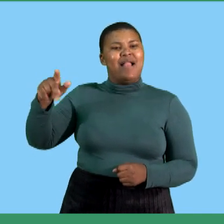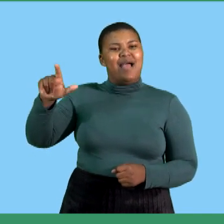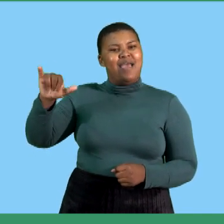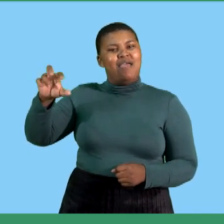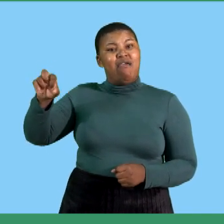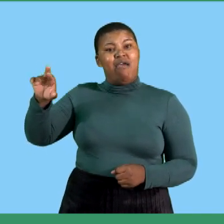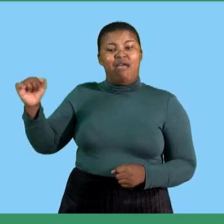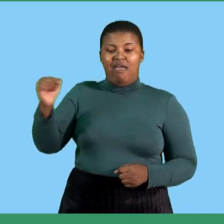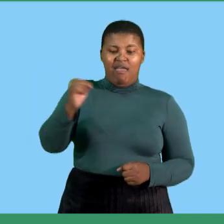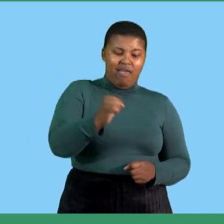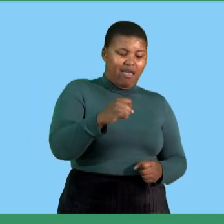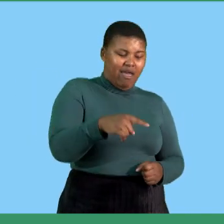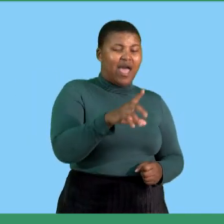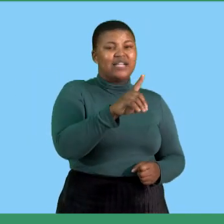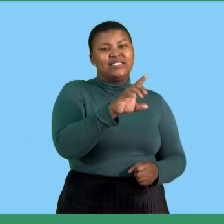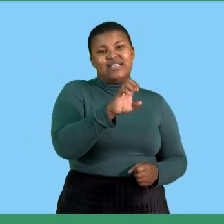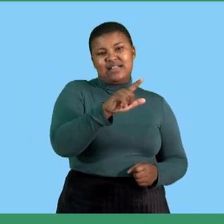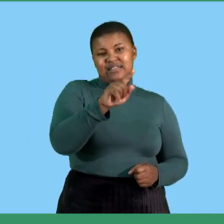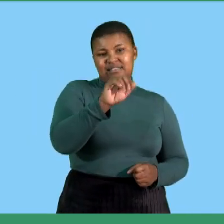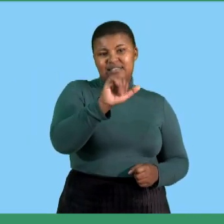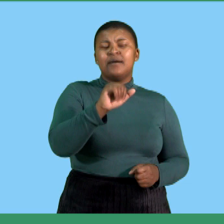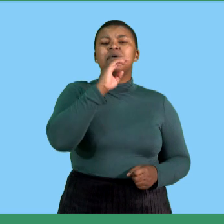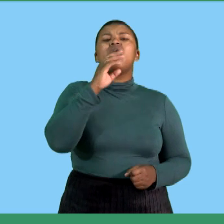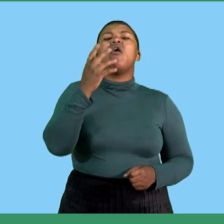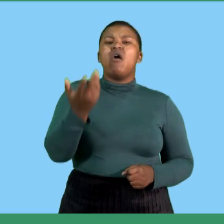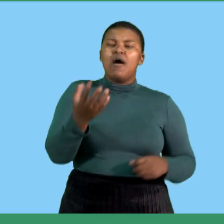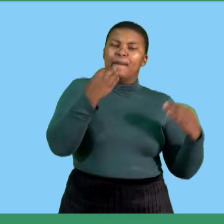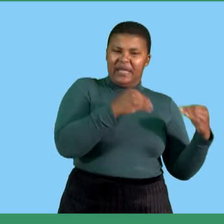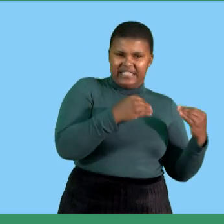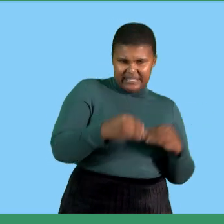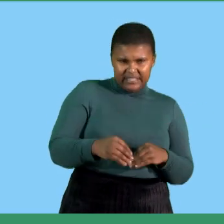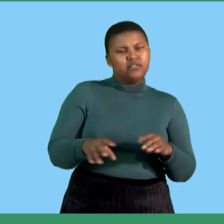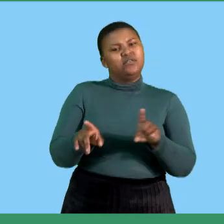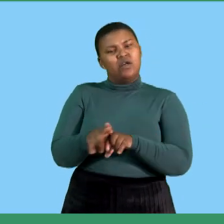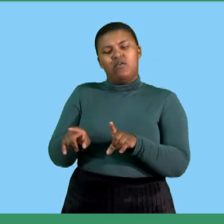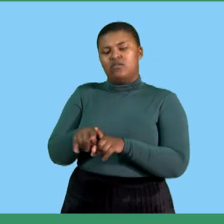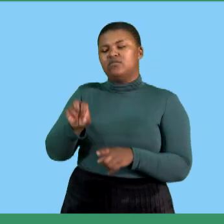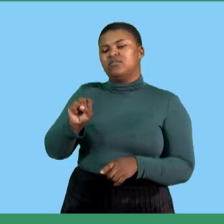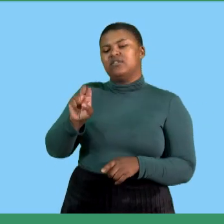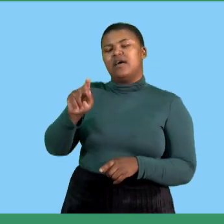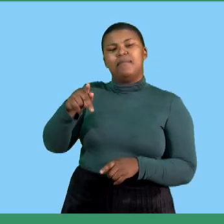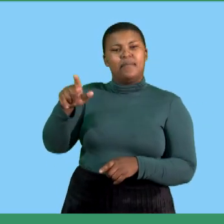the business and its supplier.